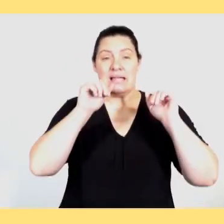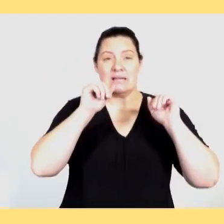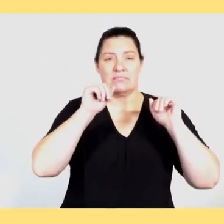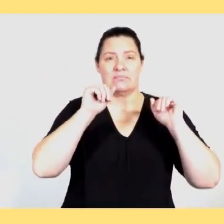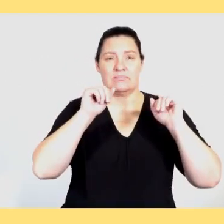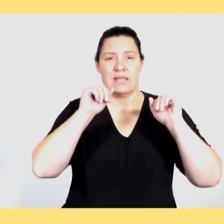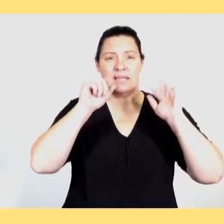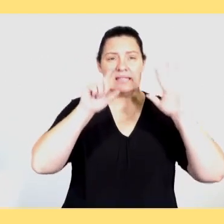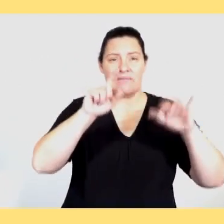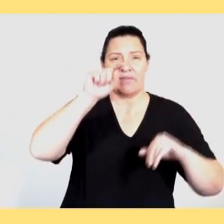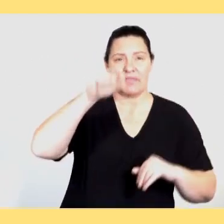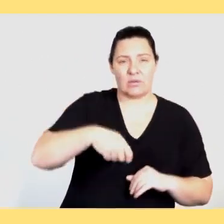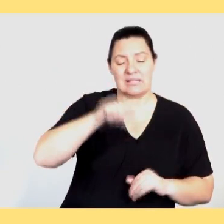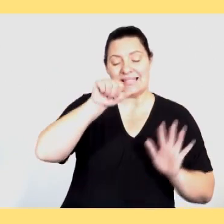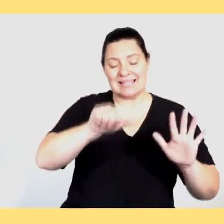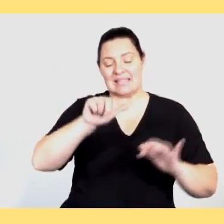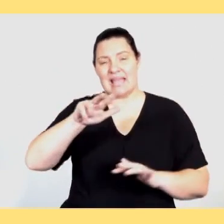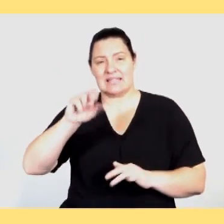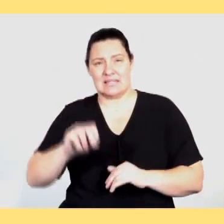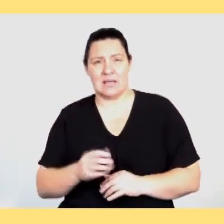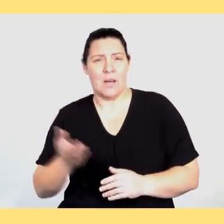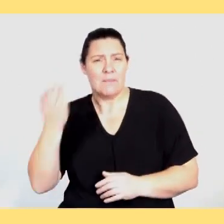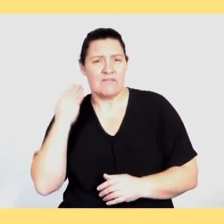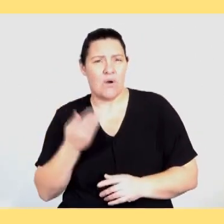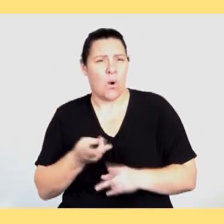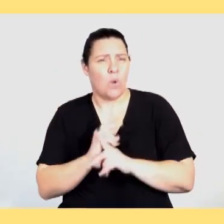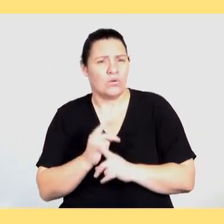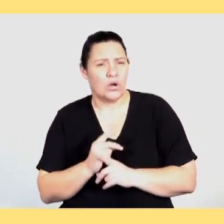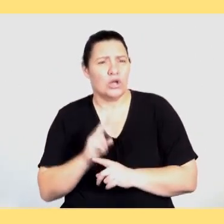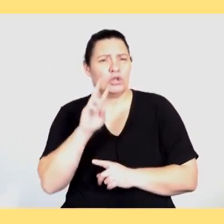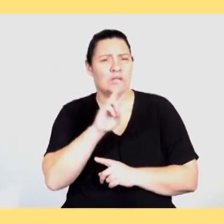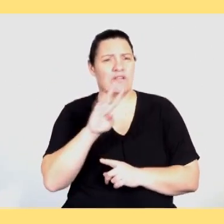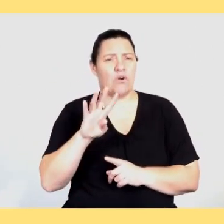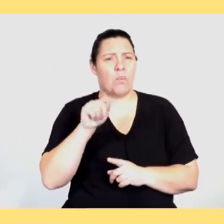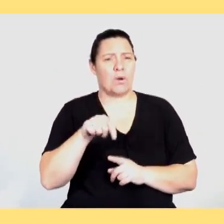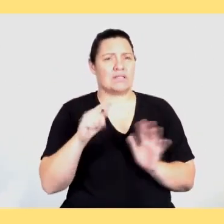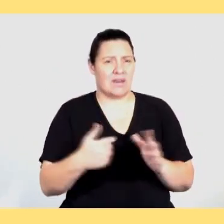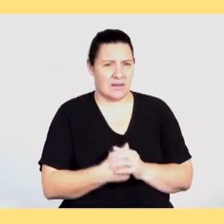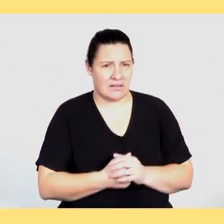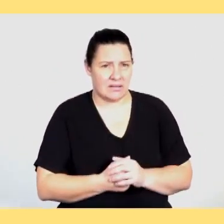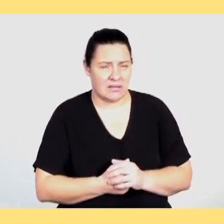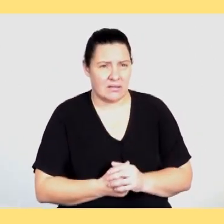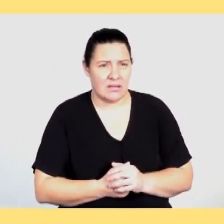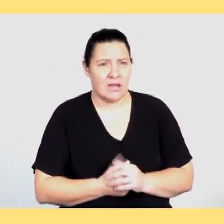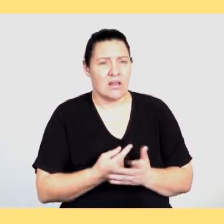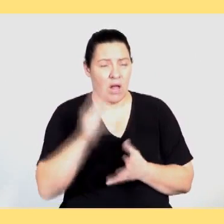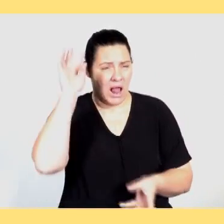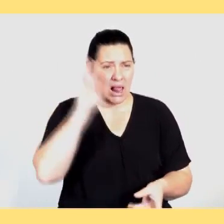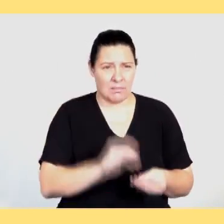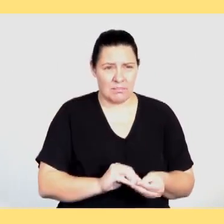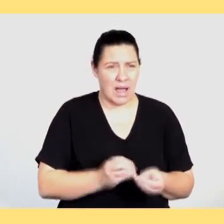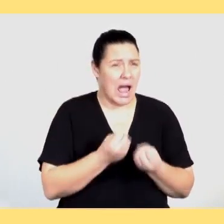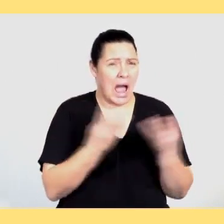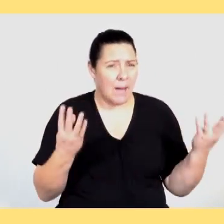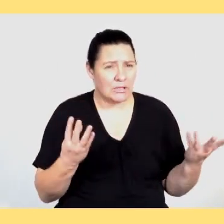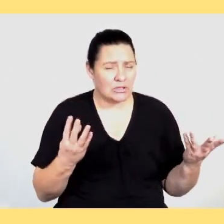7,680. How much was he owing us? 24.7. Now we have sold goods again of 7,680. In